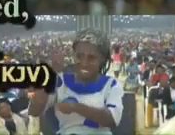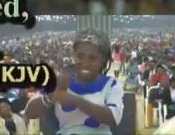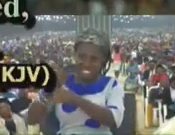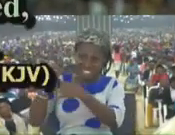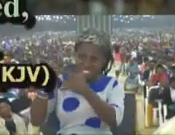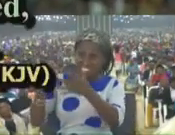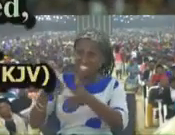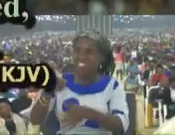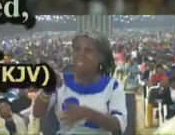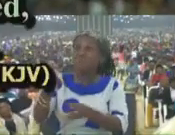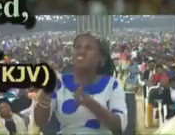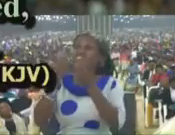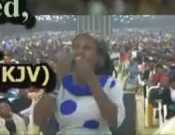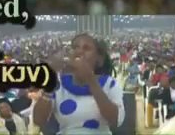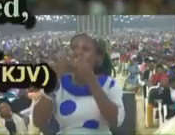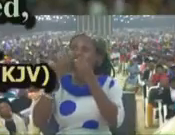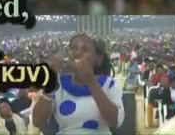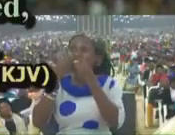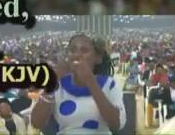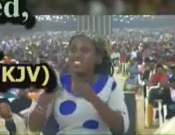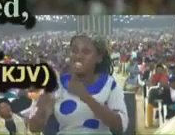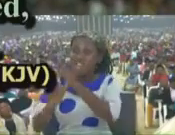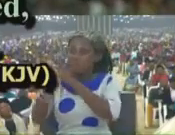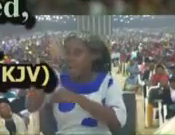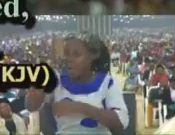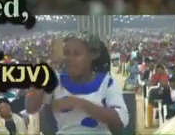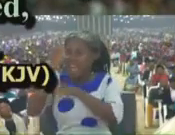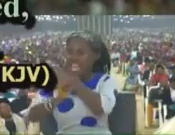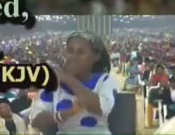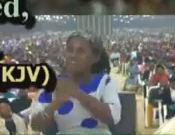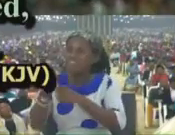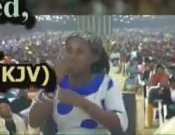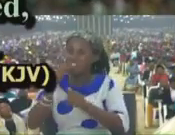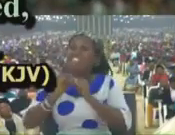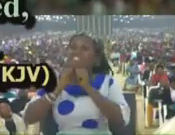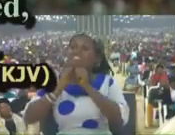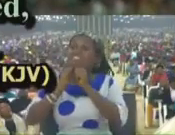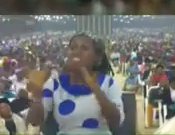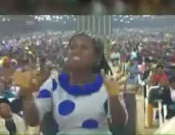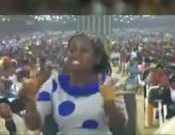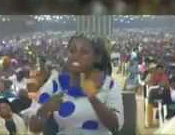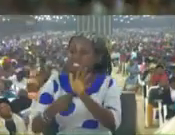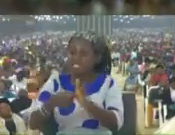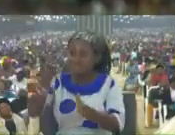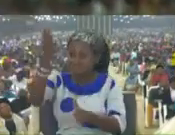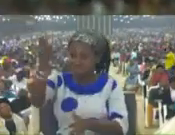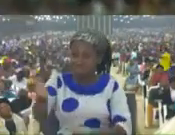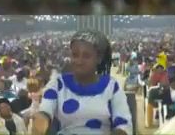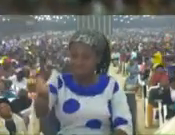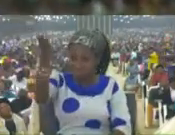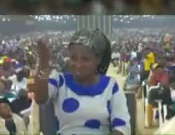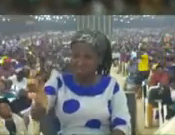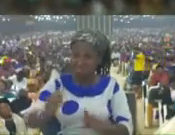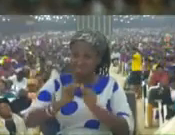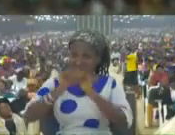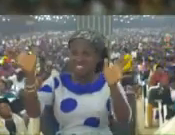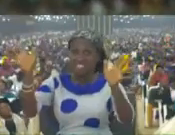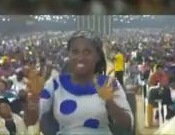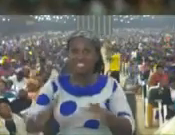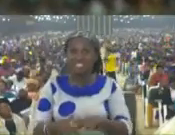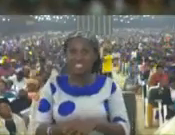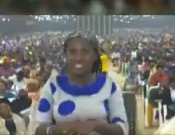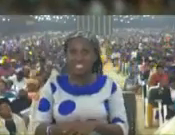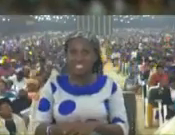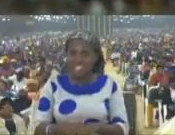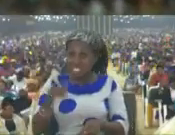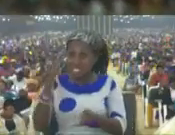just eating papa's food. Nothing to show for it. Look at me. Just one